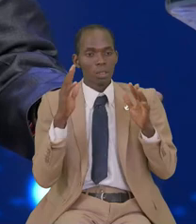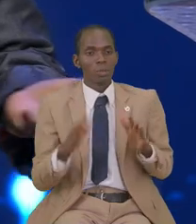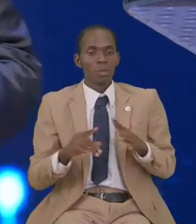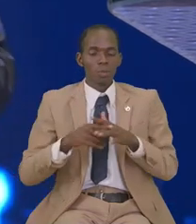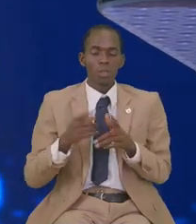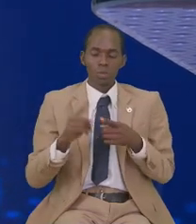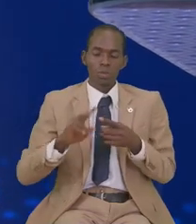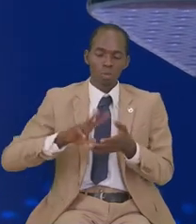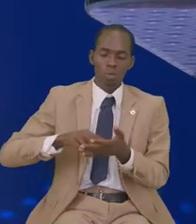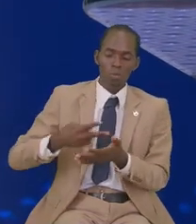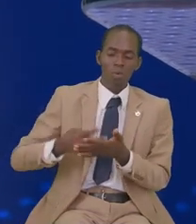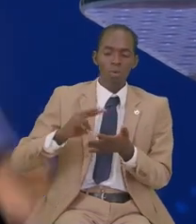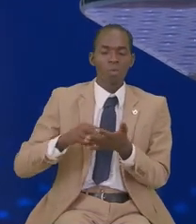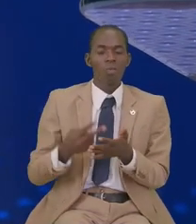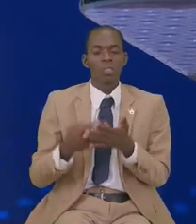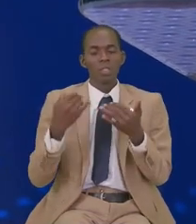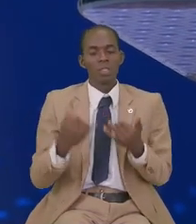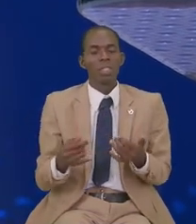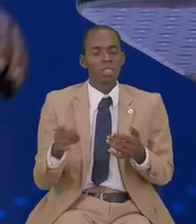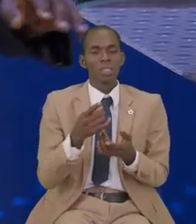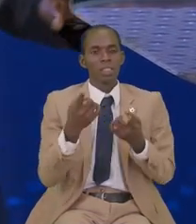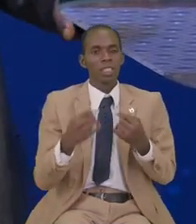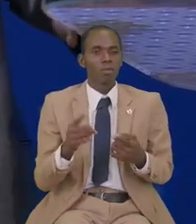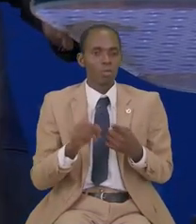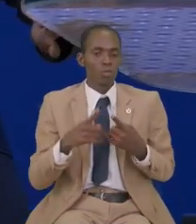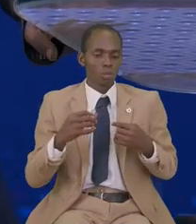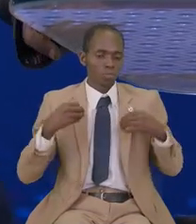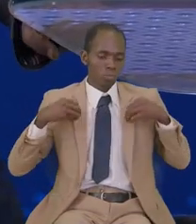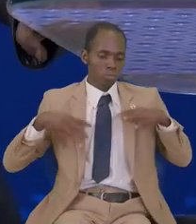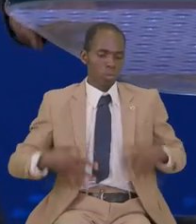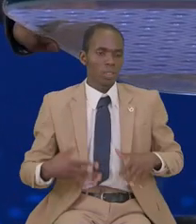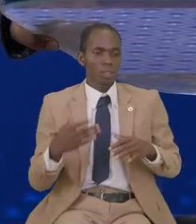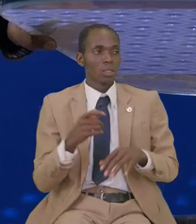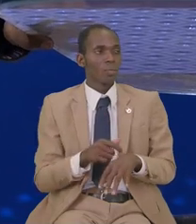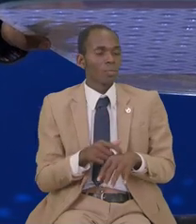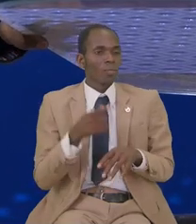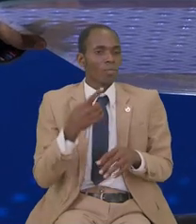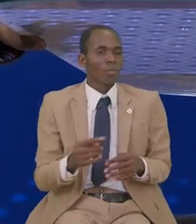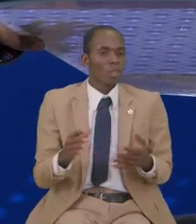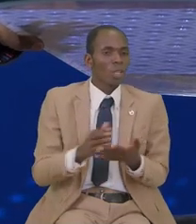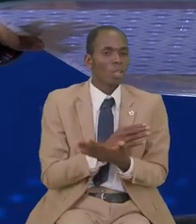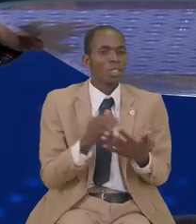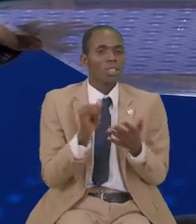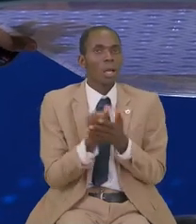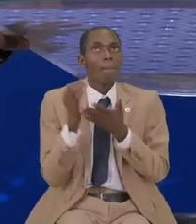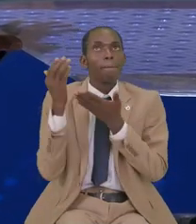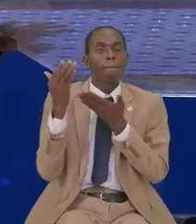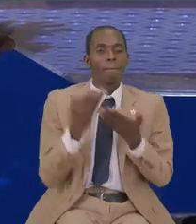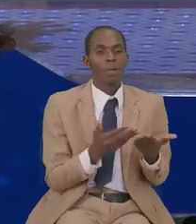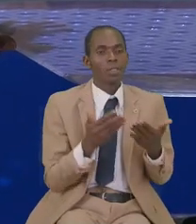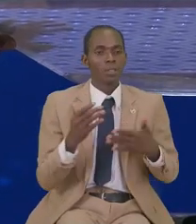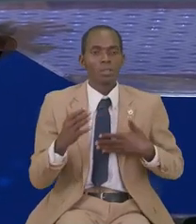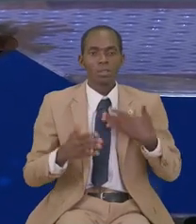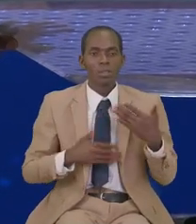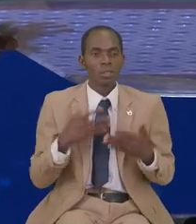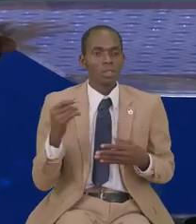Now they came to a perplexing time. The songs they had sung that brought joy, that brought happiness, the